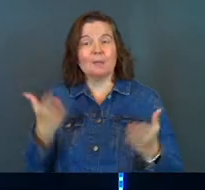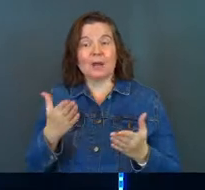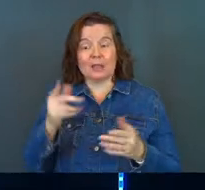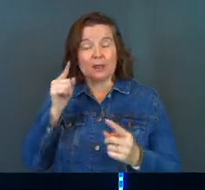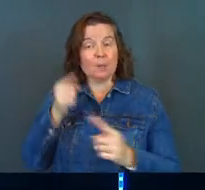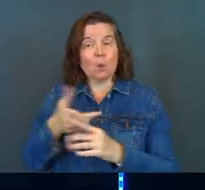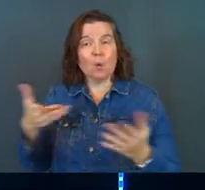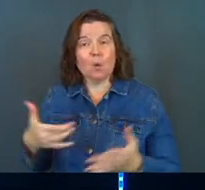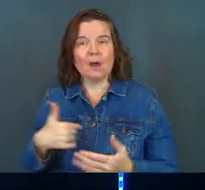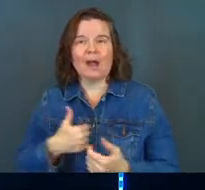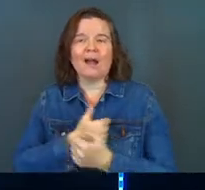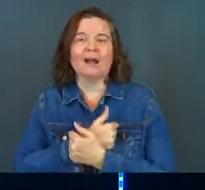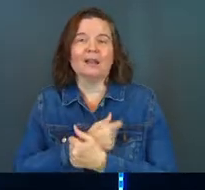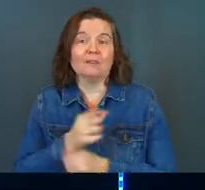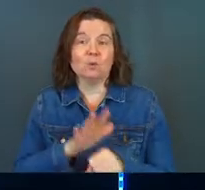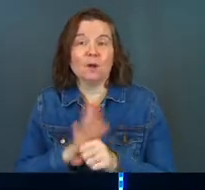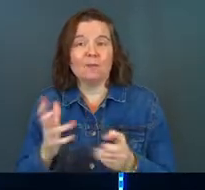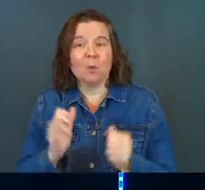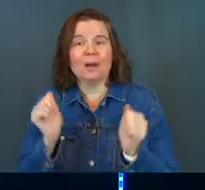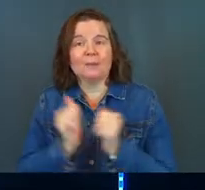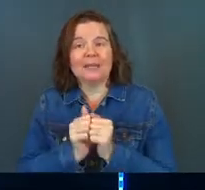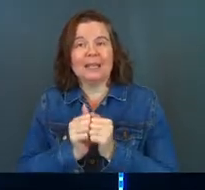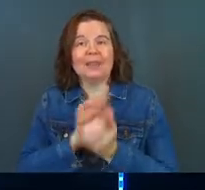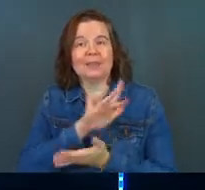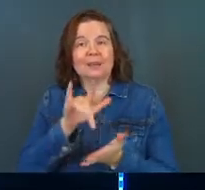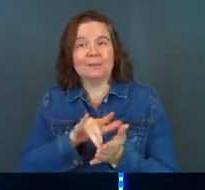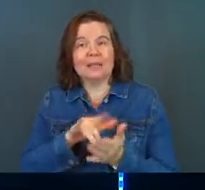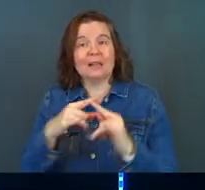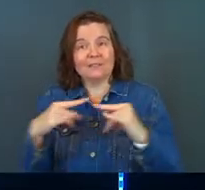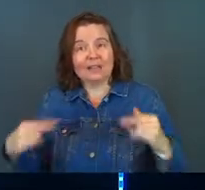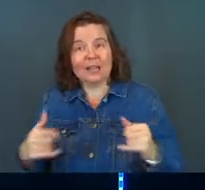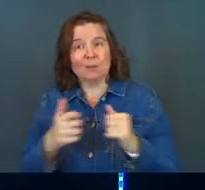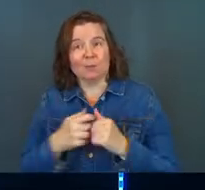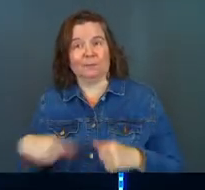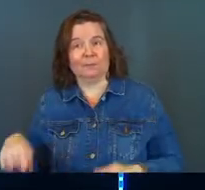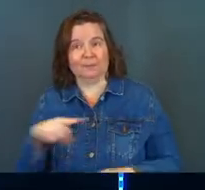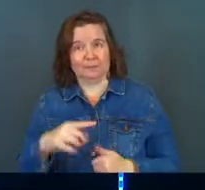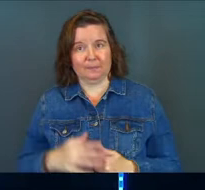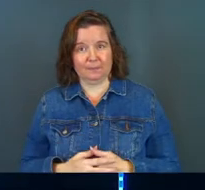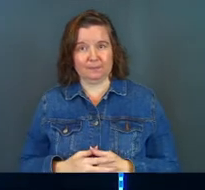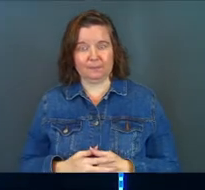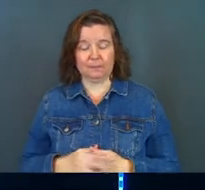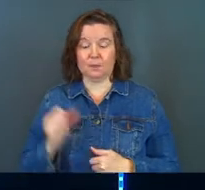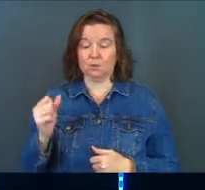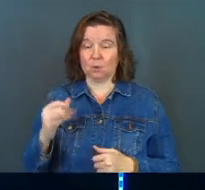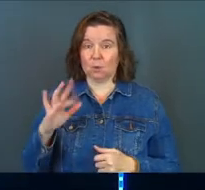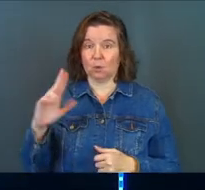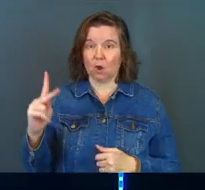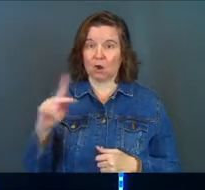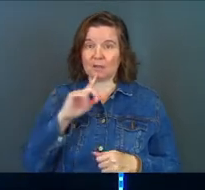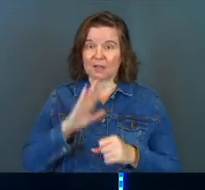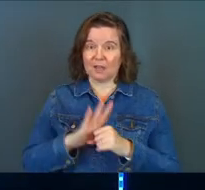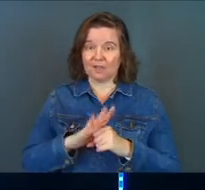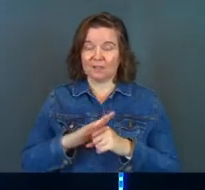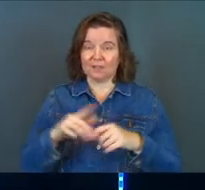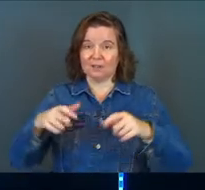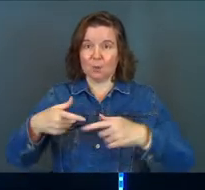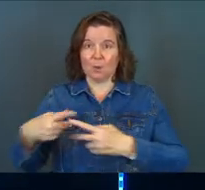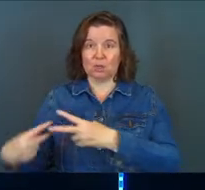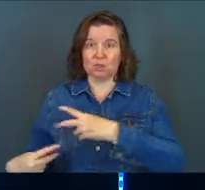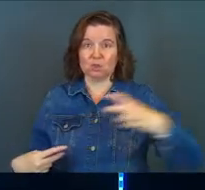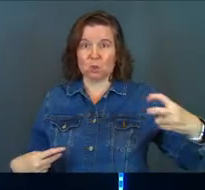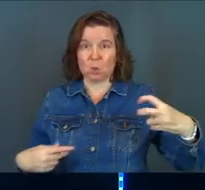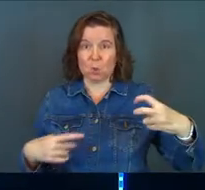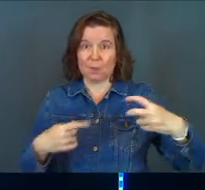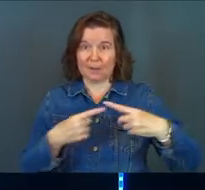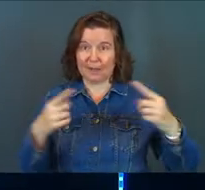presence, the point was, I love you enough. I want to be in the middle of the camp. And so the Ark of the Covenant was stolen by their enemies,